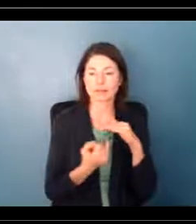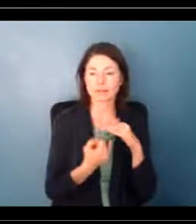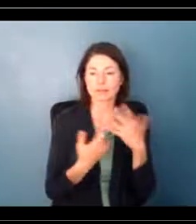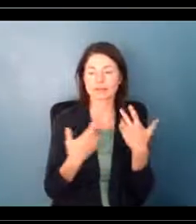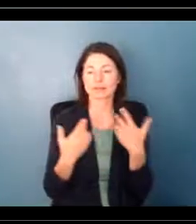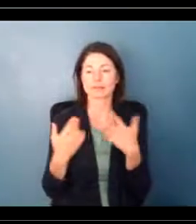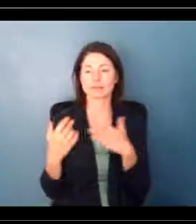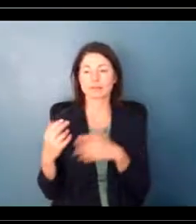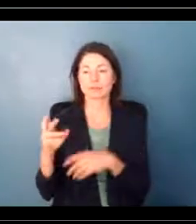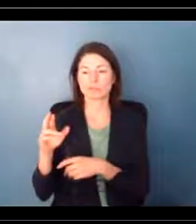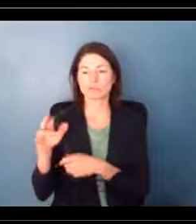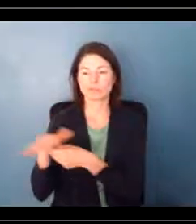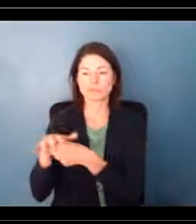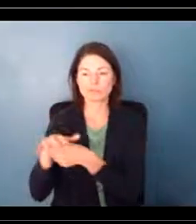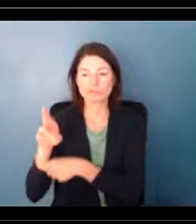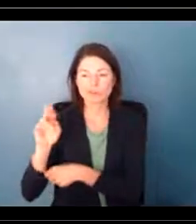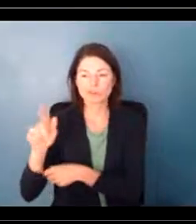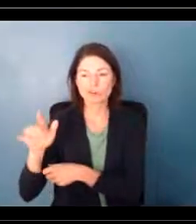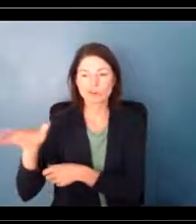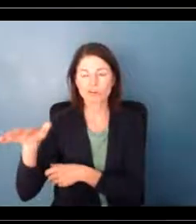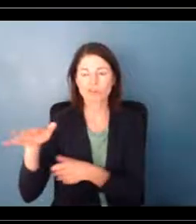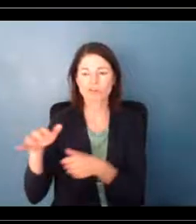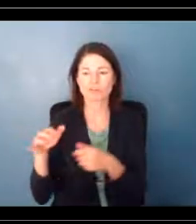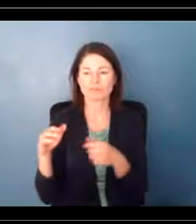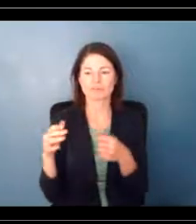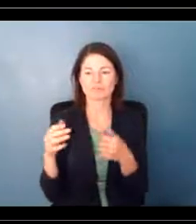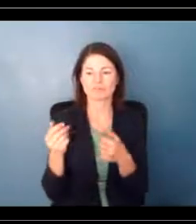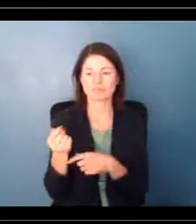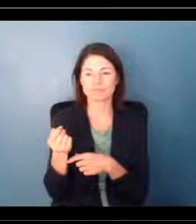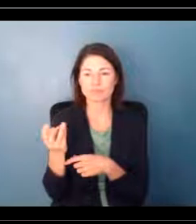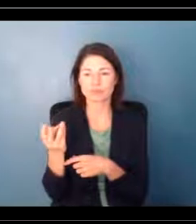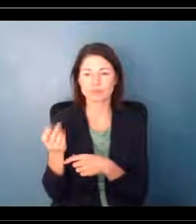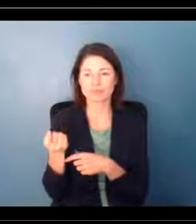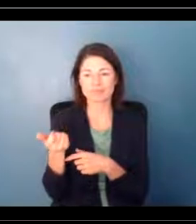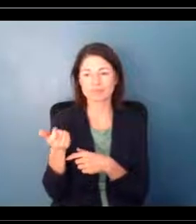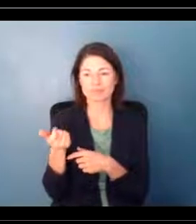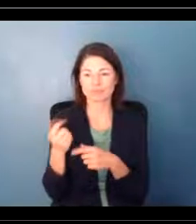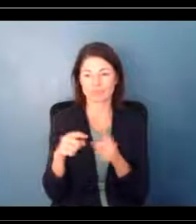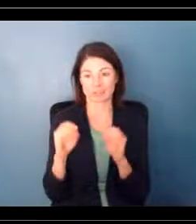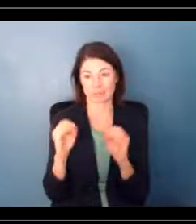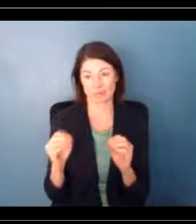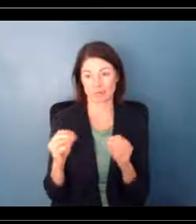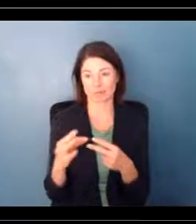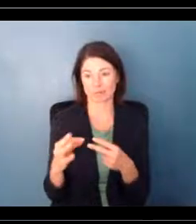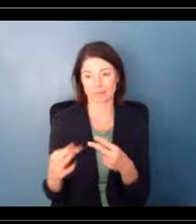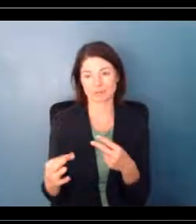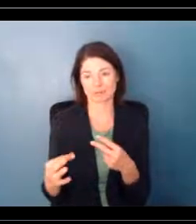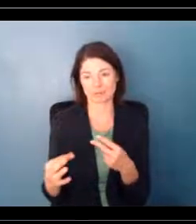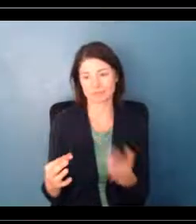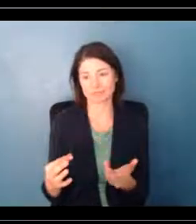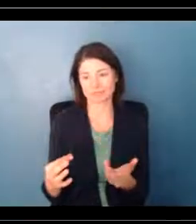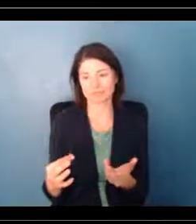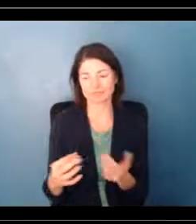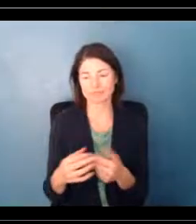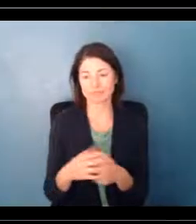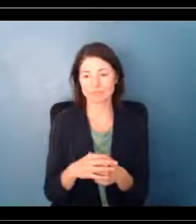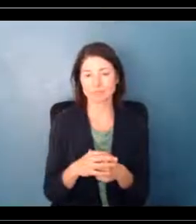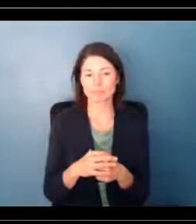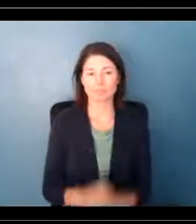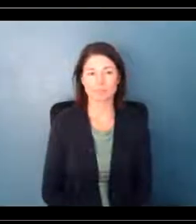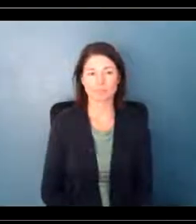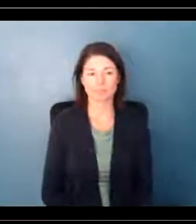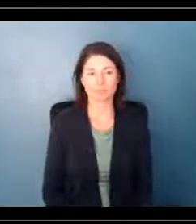have too many options. Well, they really have no options. And so I want to make sure as this comes forward that